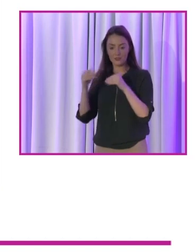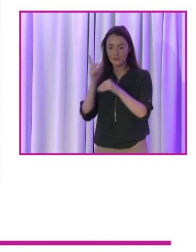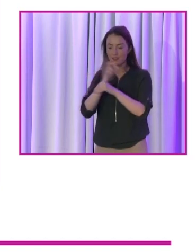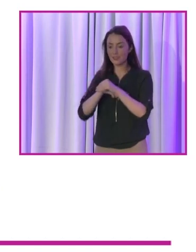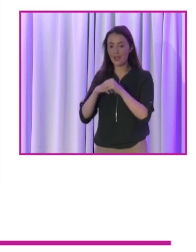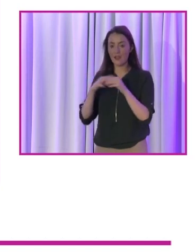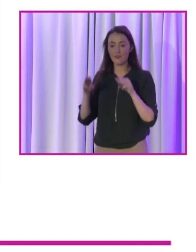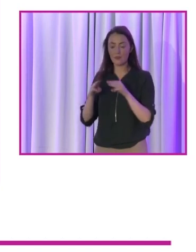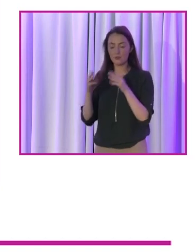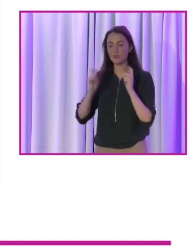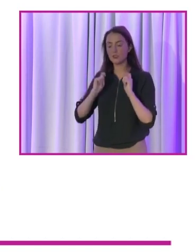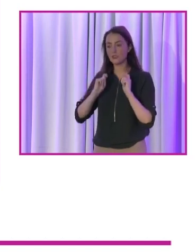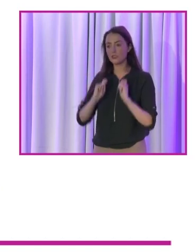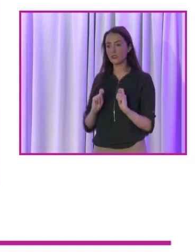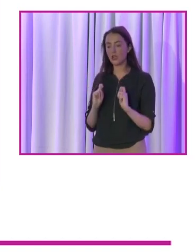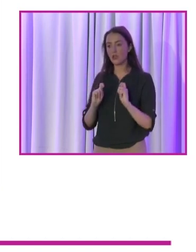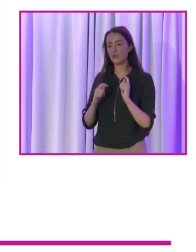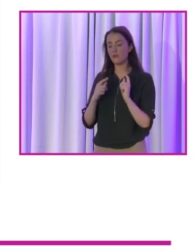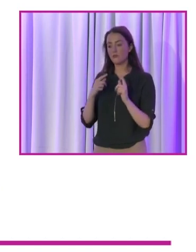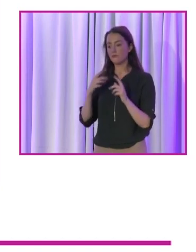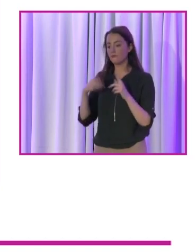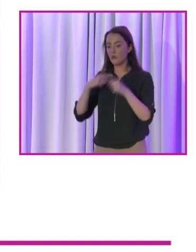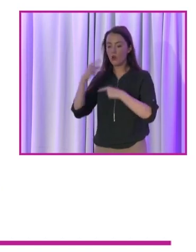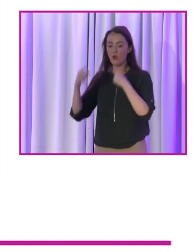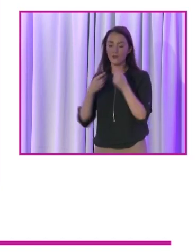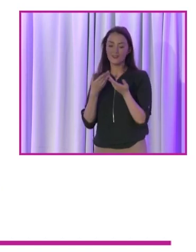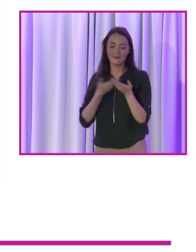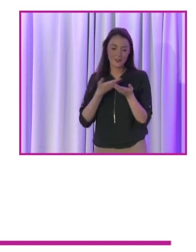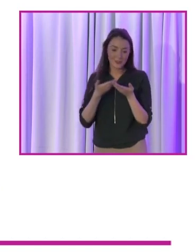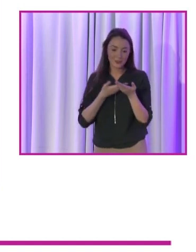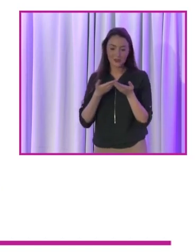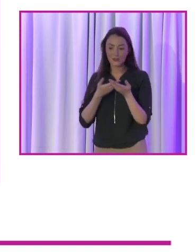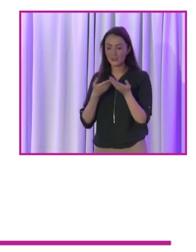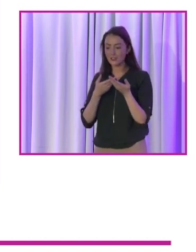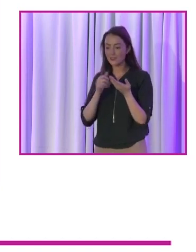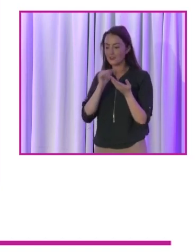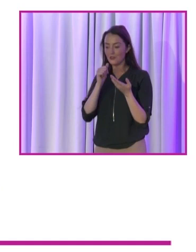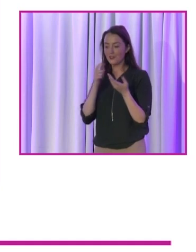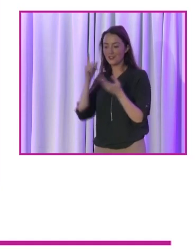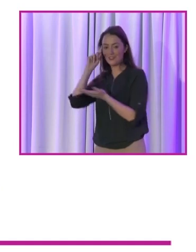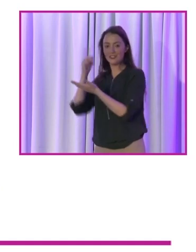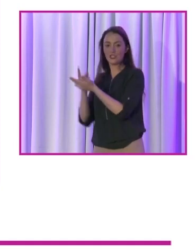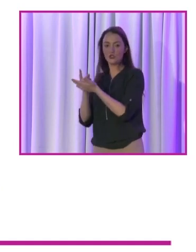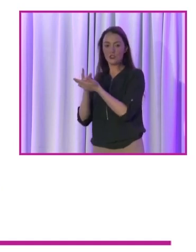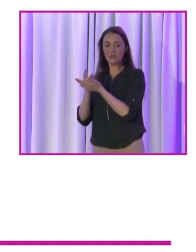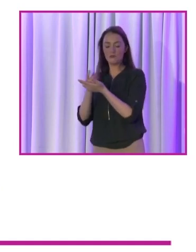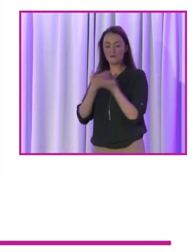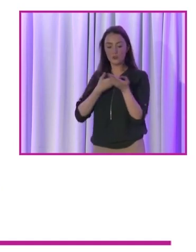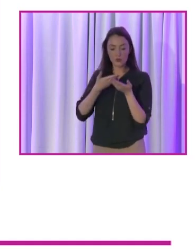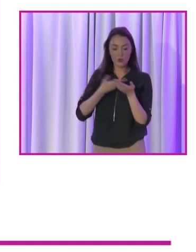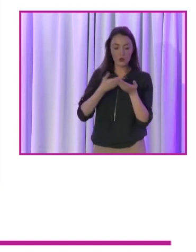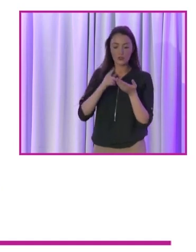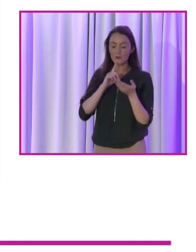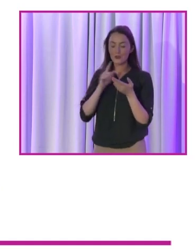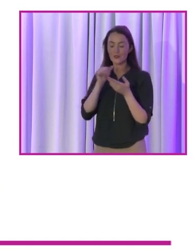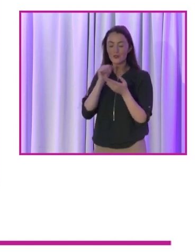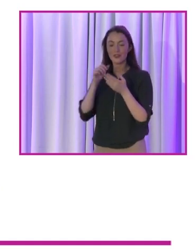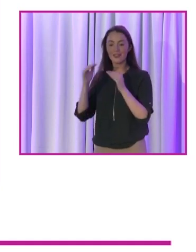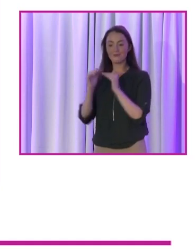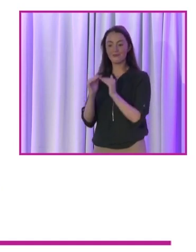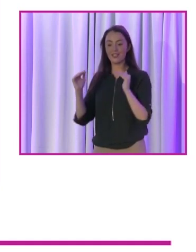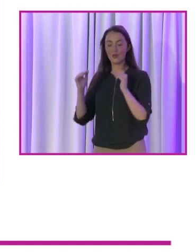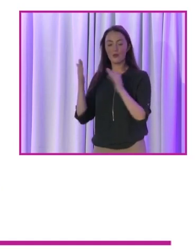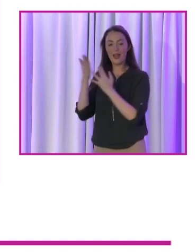tired of only being the subject of consultation by decision makers instead of having equal access to